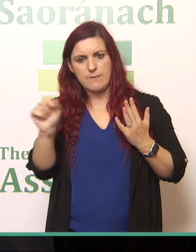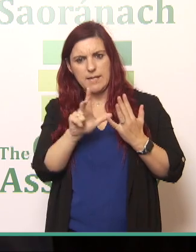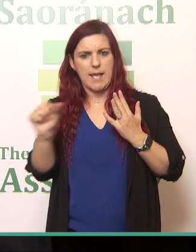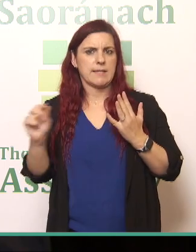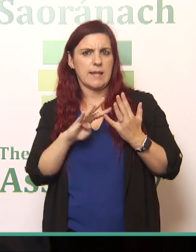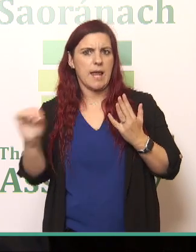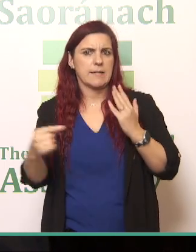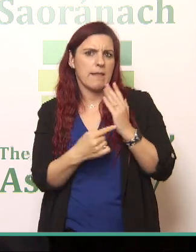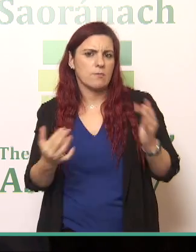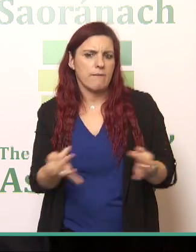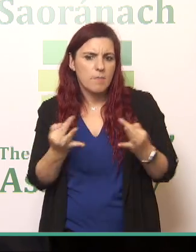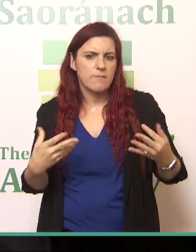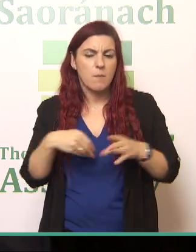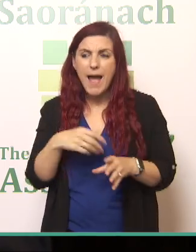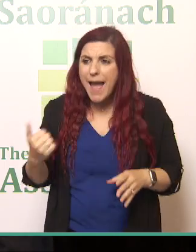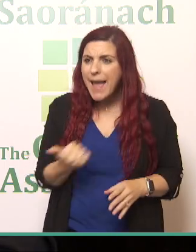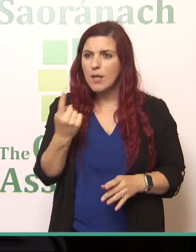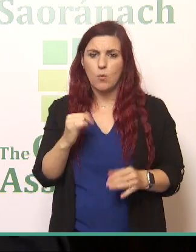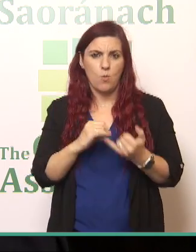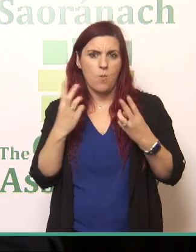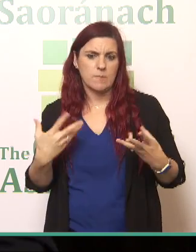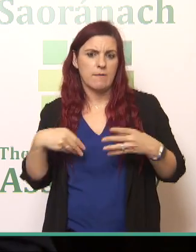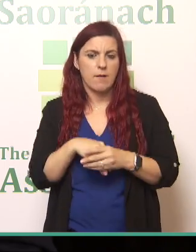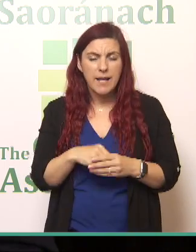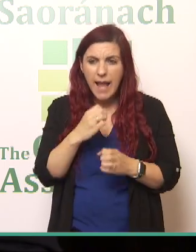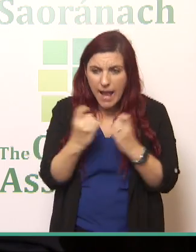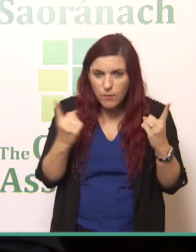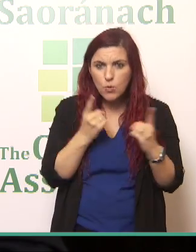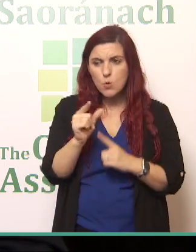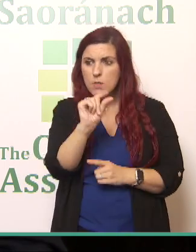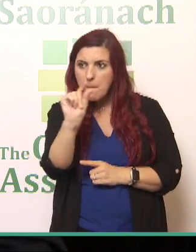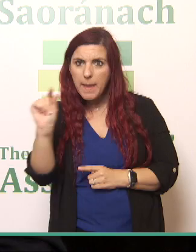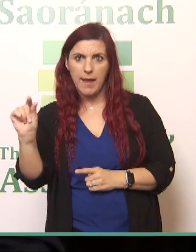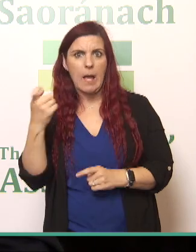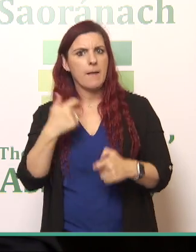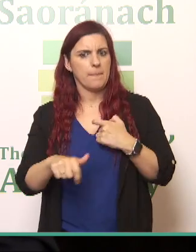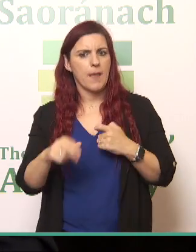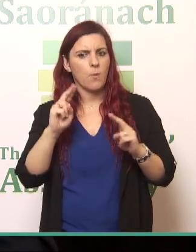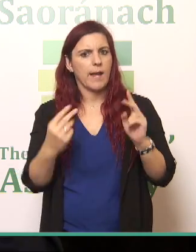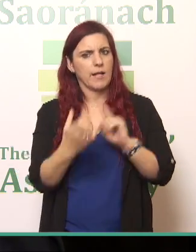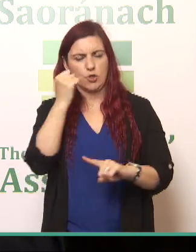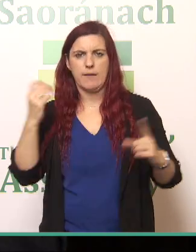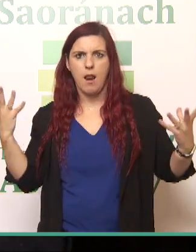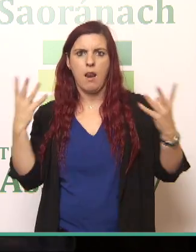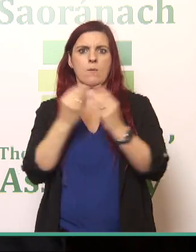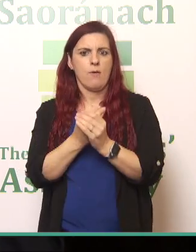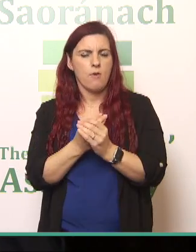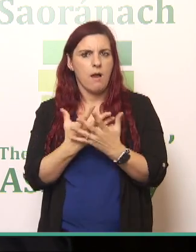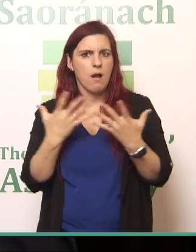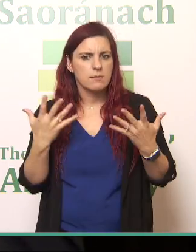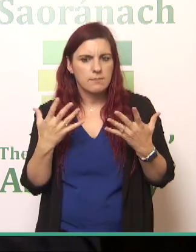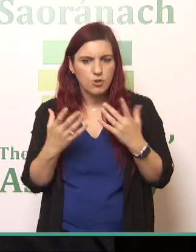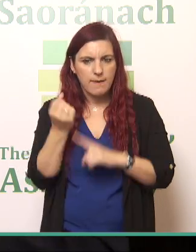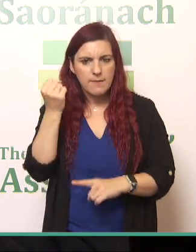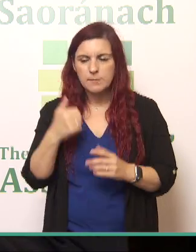exclude any farmer from an environmental programme? If everybody does something, we can achieve a lot. I suppose if I was to